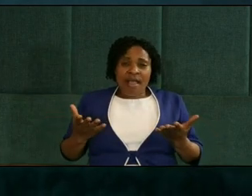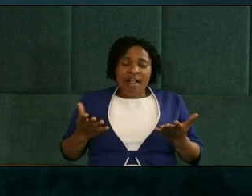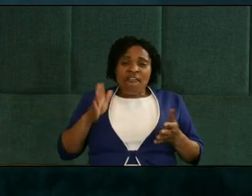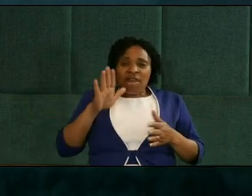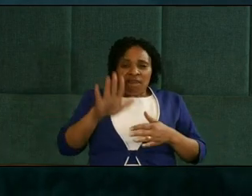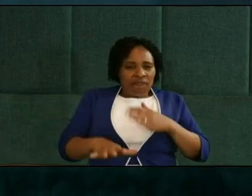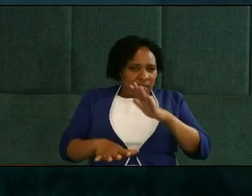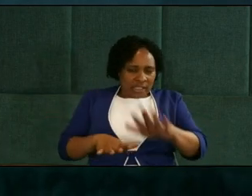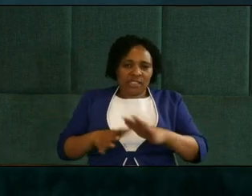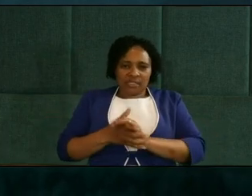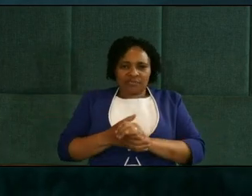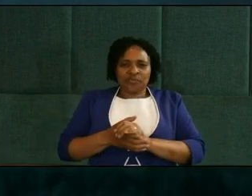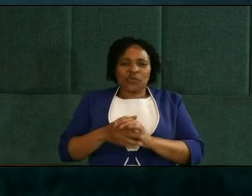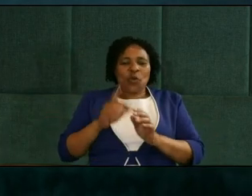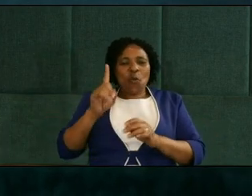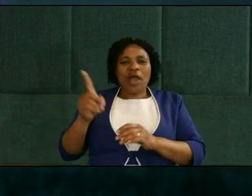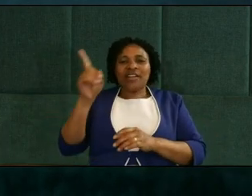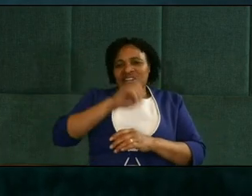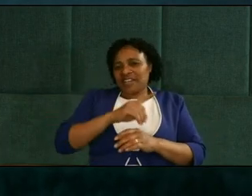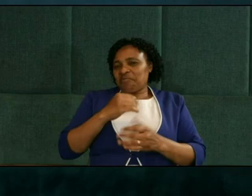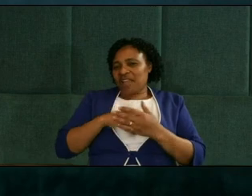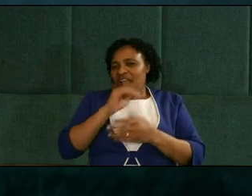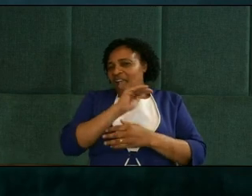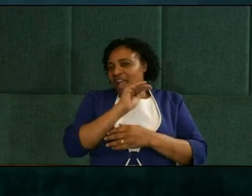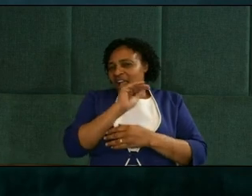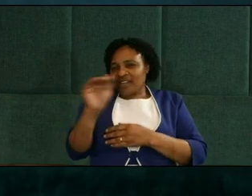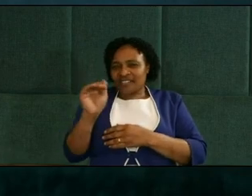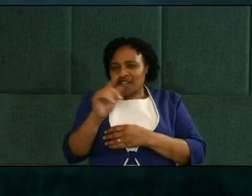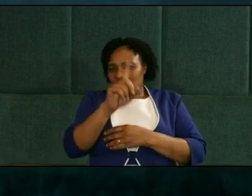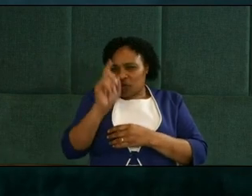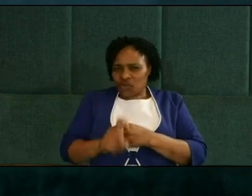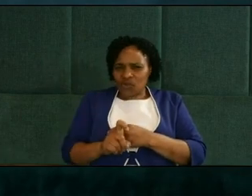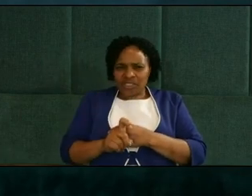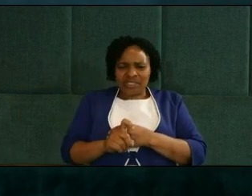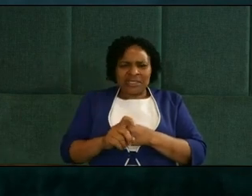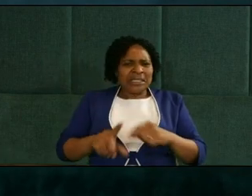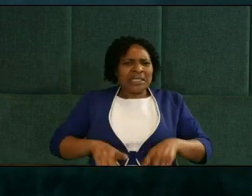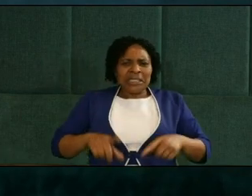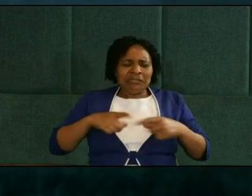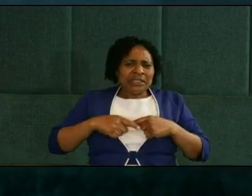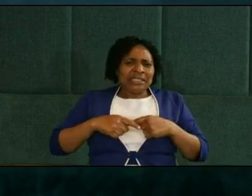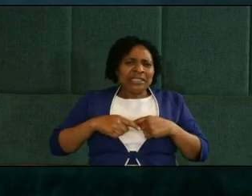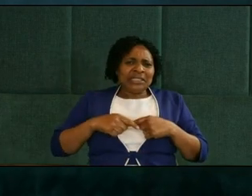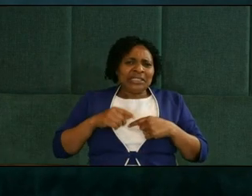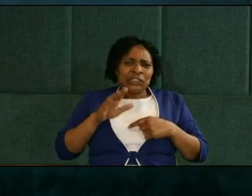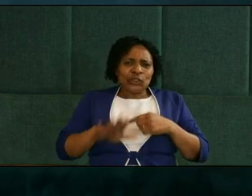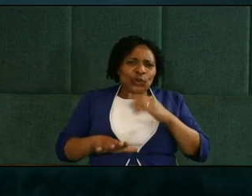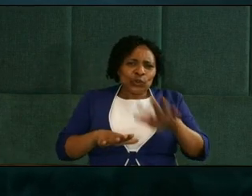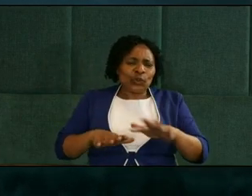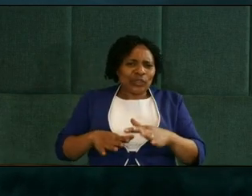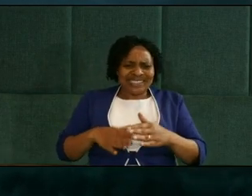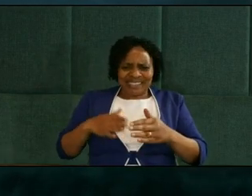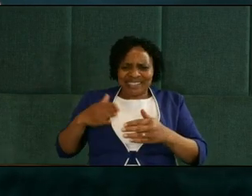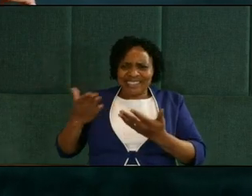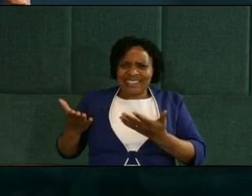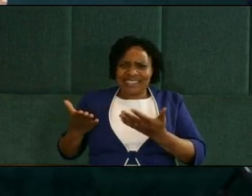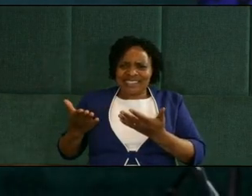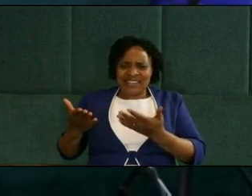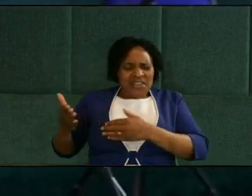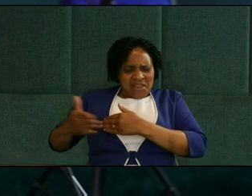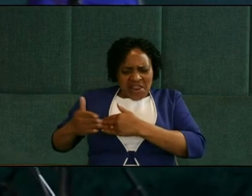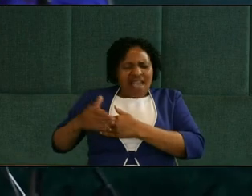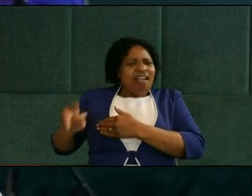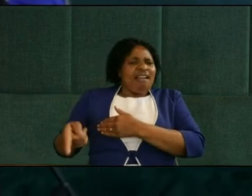One day I was at our church preaching, and so I asked a question. Somebody said, Pastor, we're not even living in the toes. We're in the toenail.